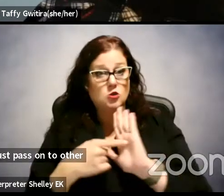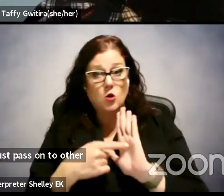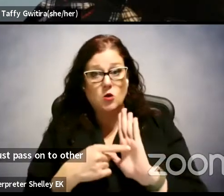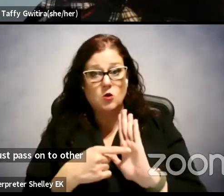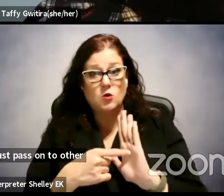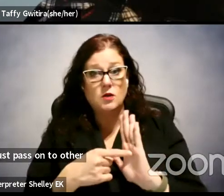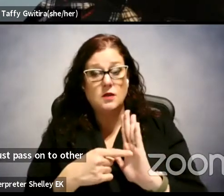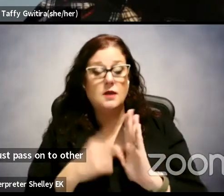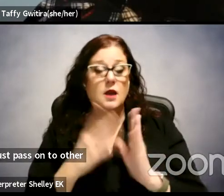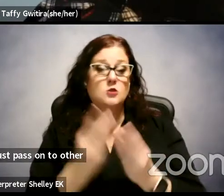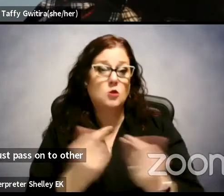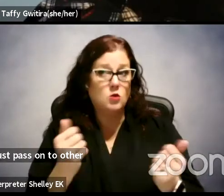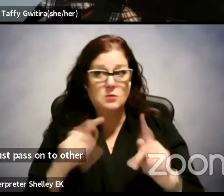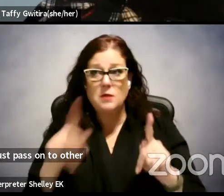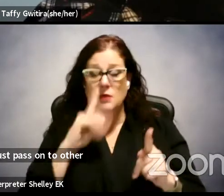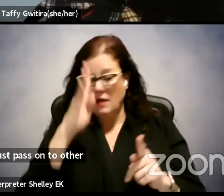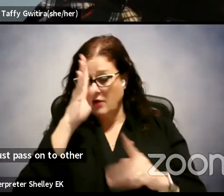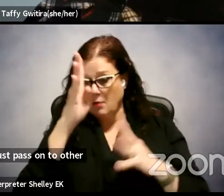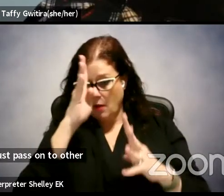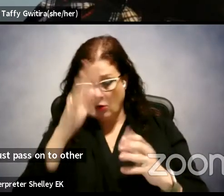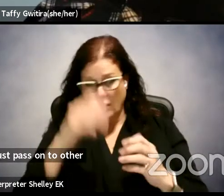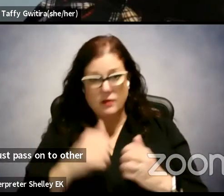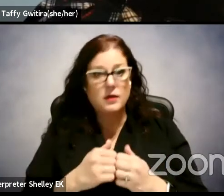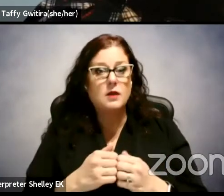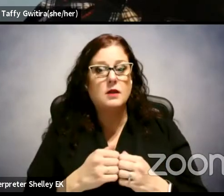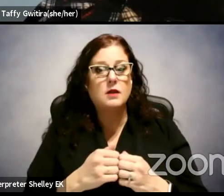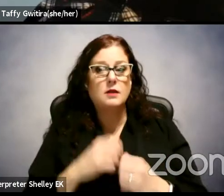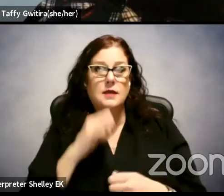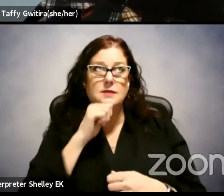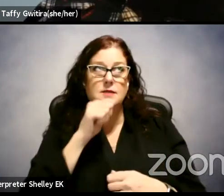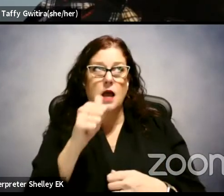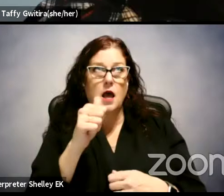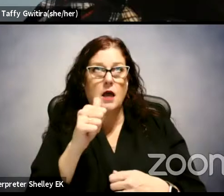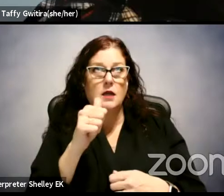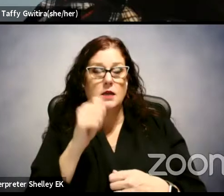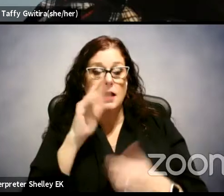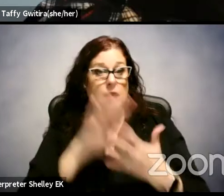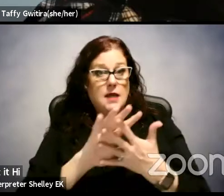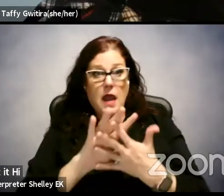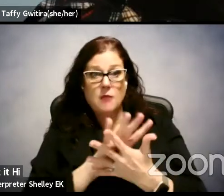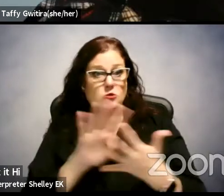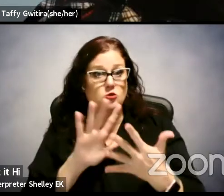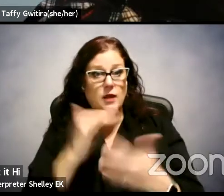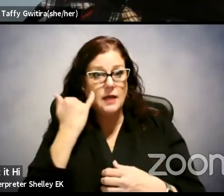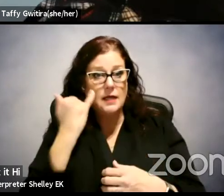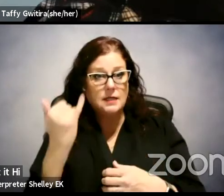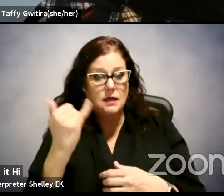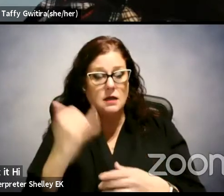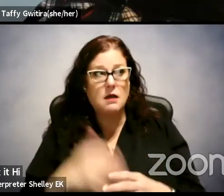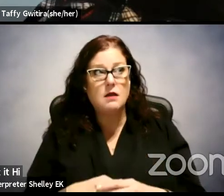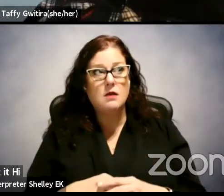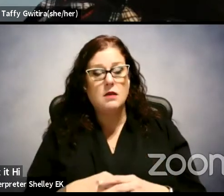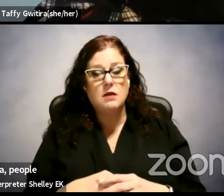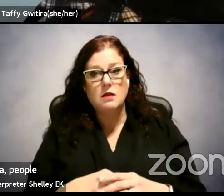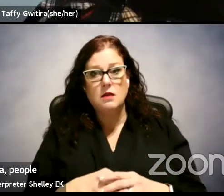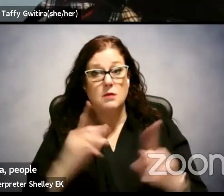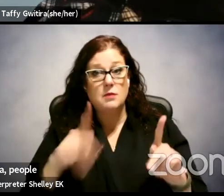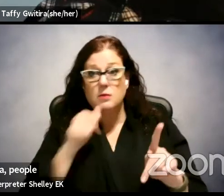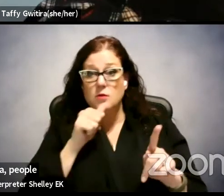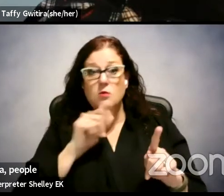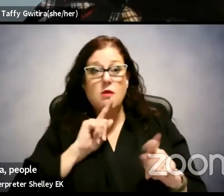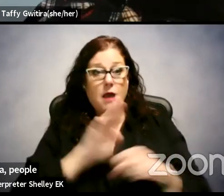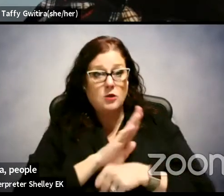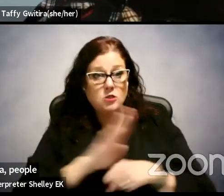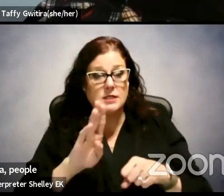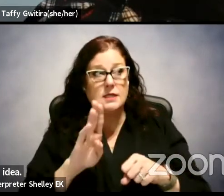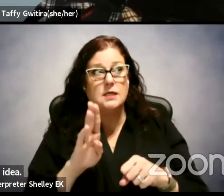are solutions that people have come up with. It's not an abstract idea. People actually, kind